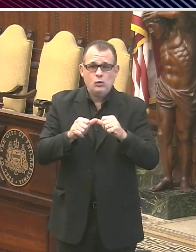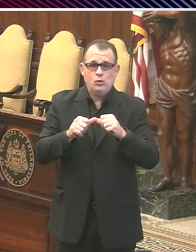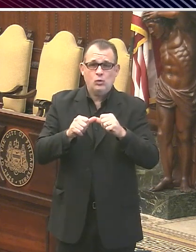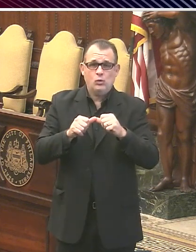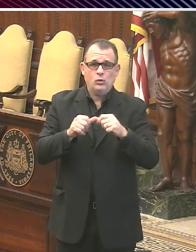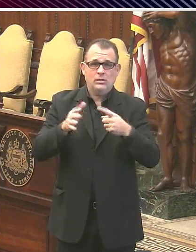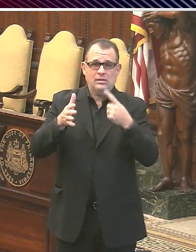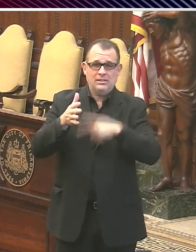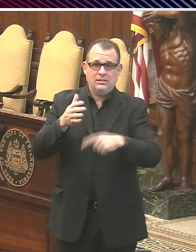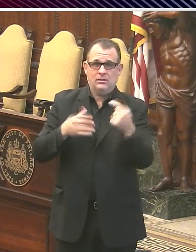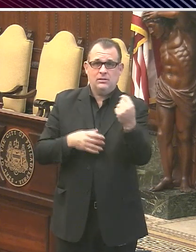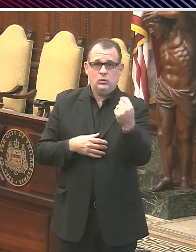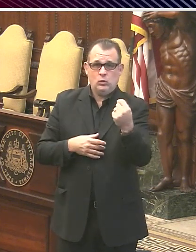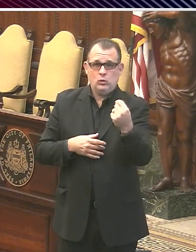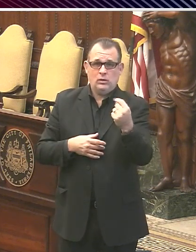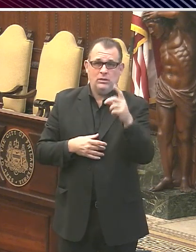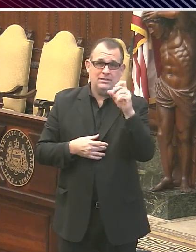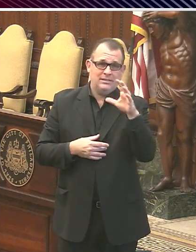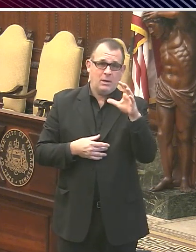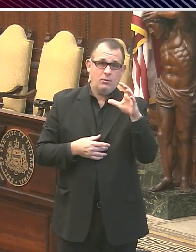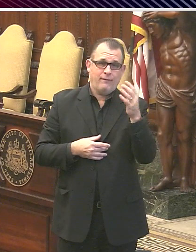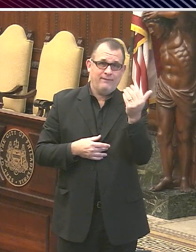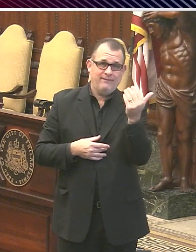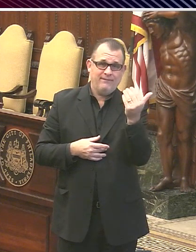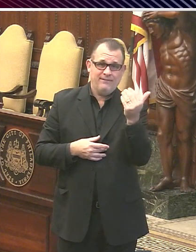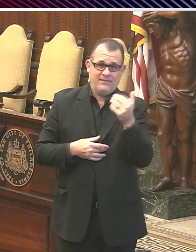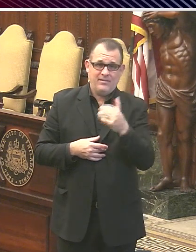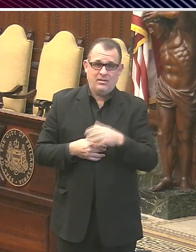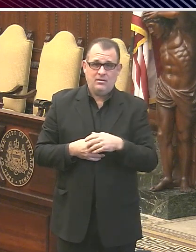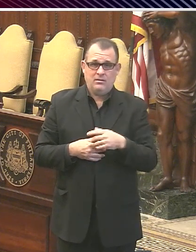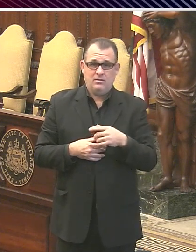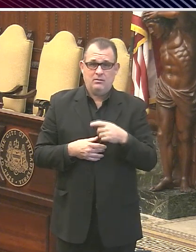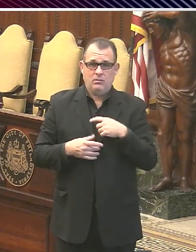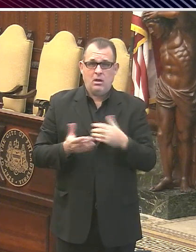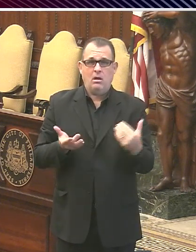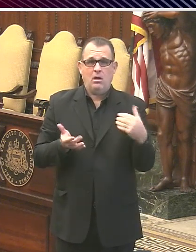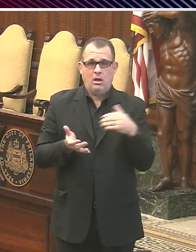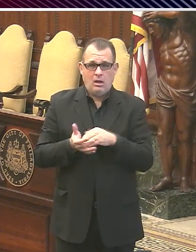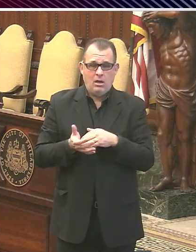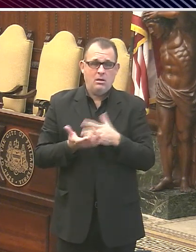next Tuesday, December 15th. Thank you.